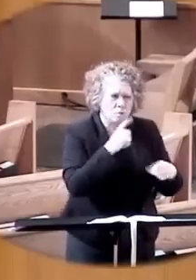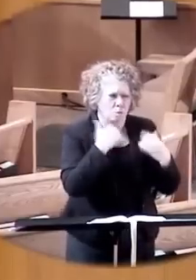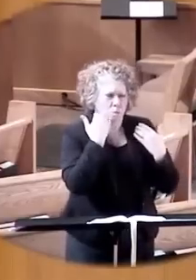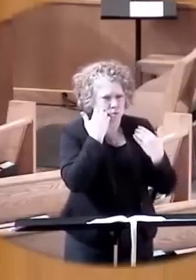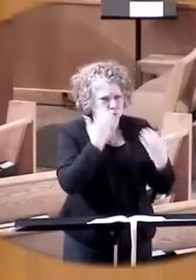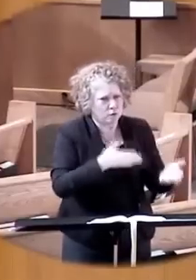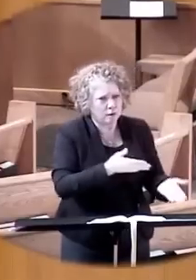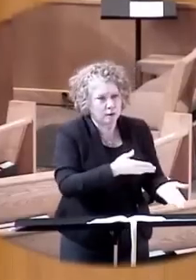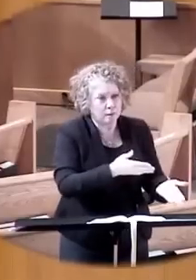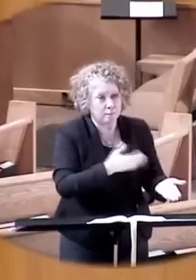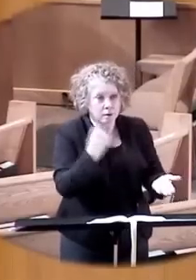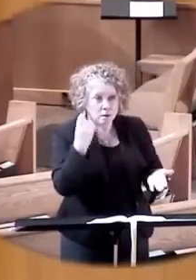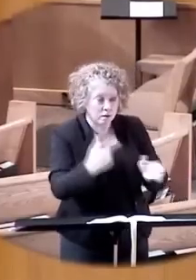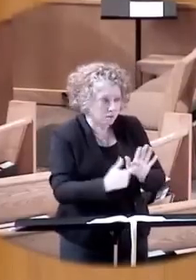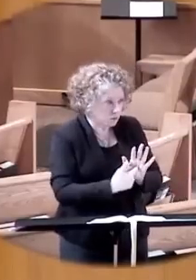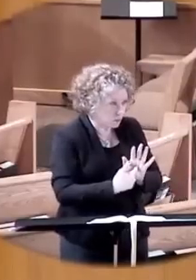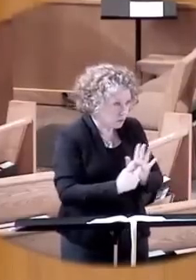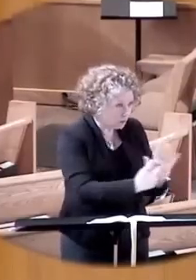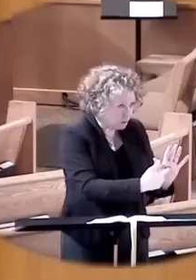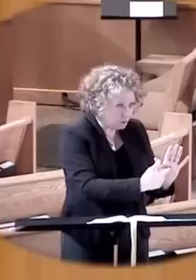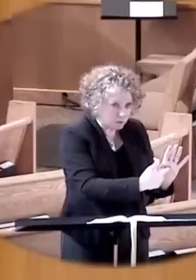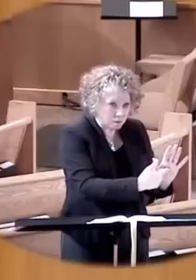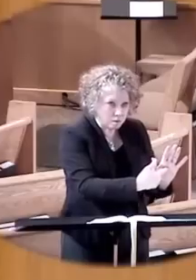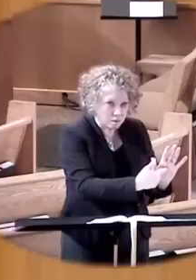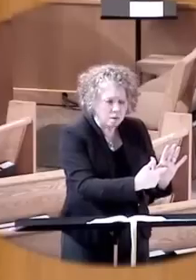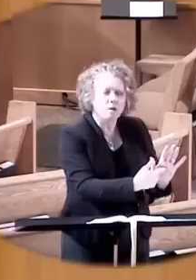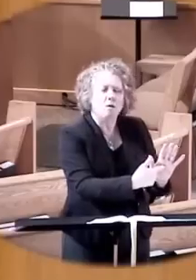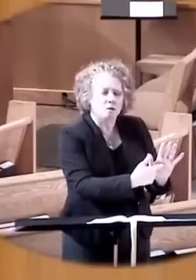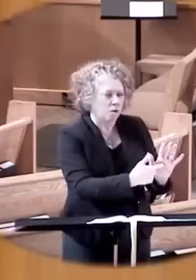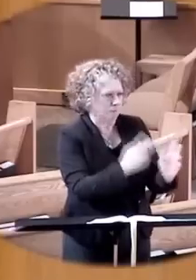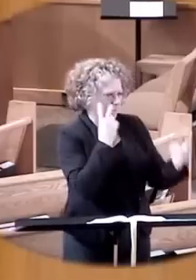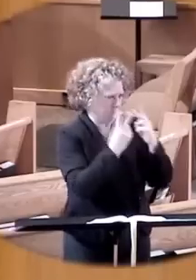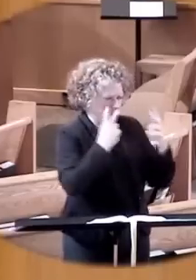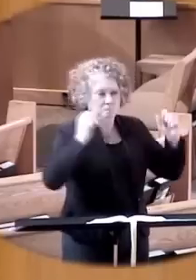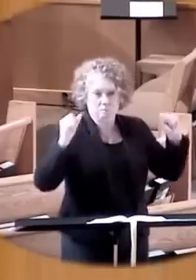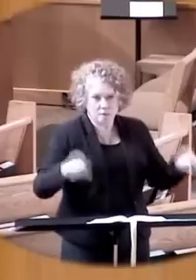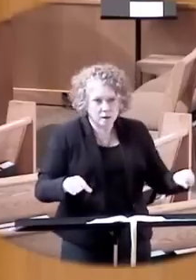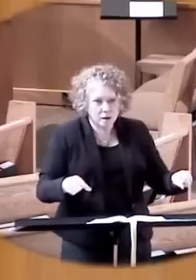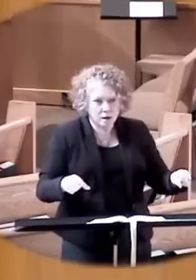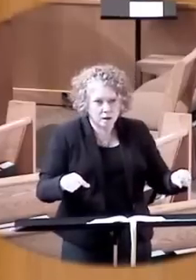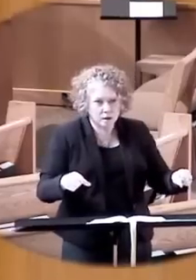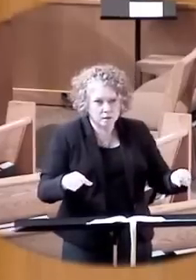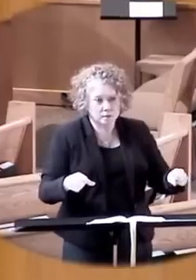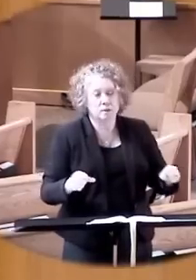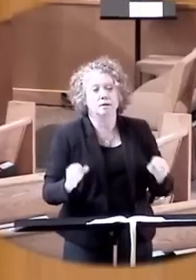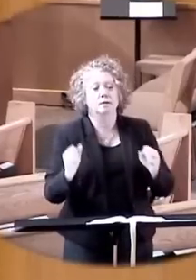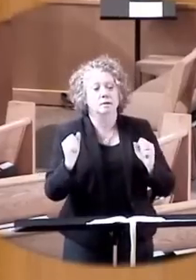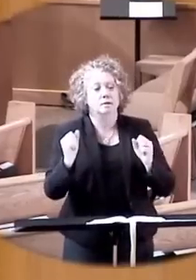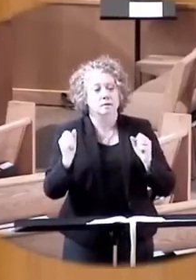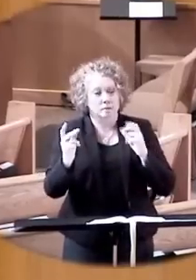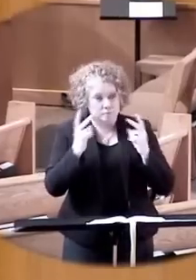becomes visible, for everything that becomes visible is light.